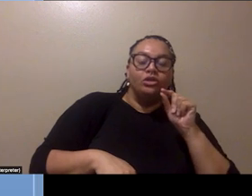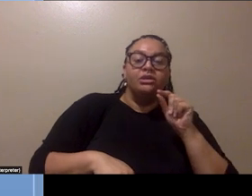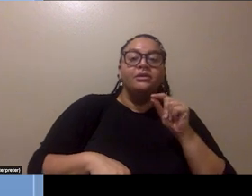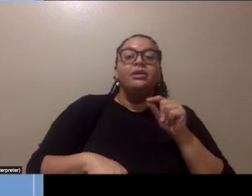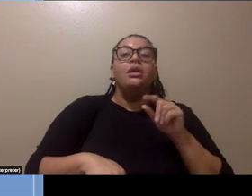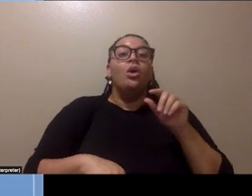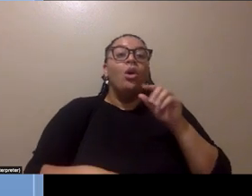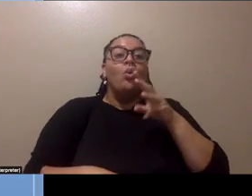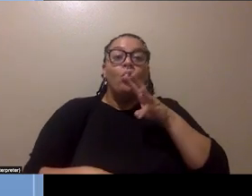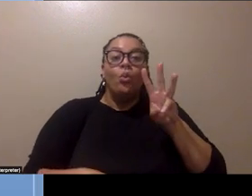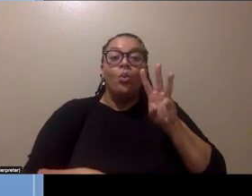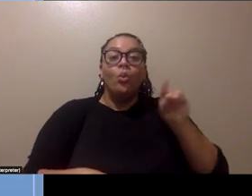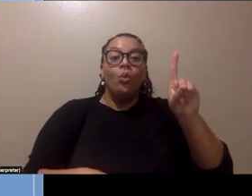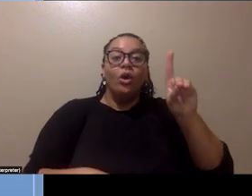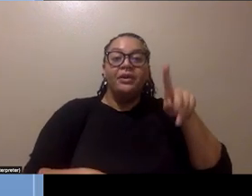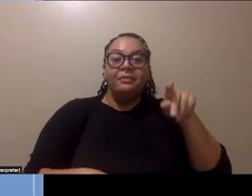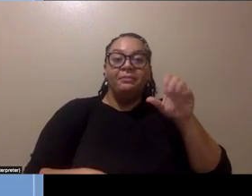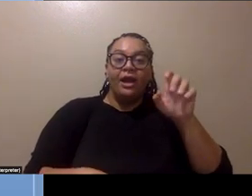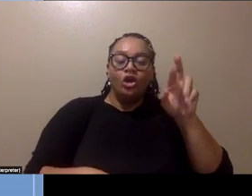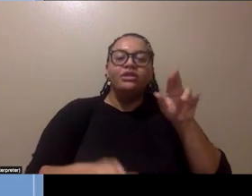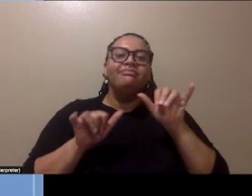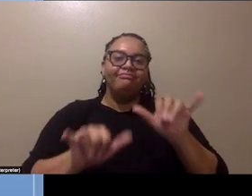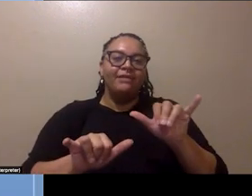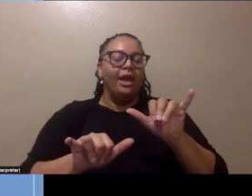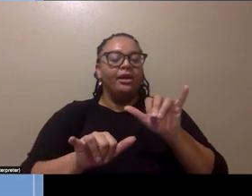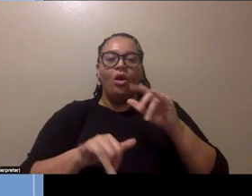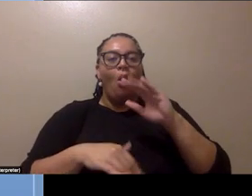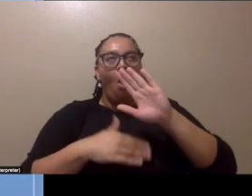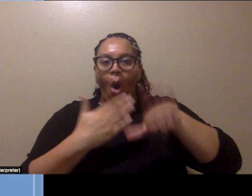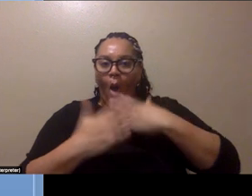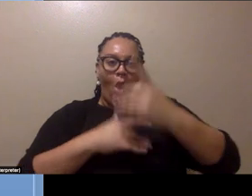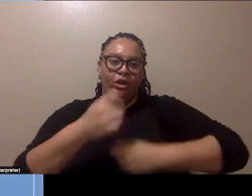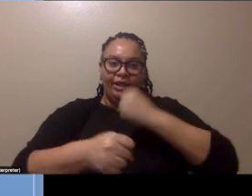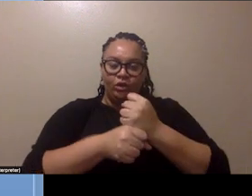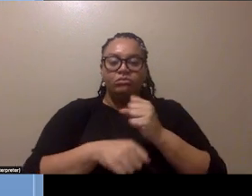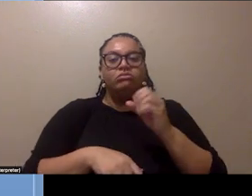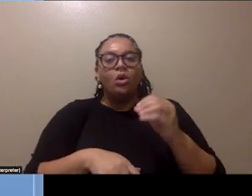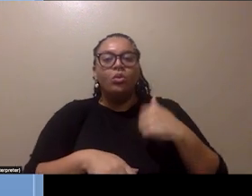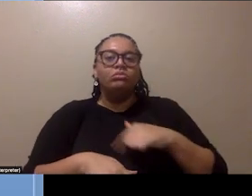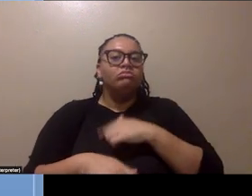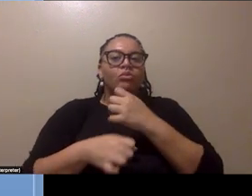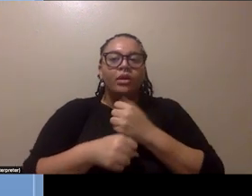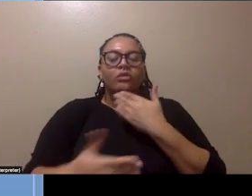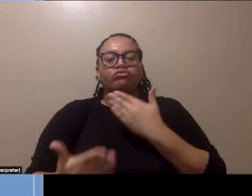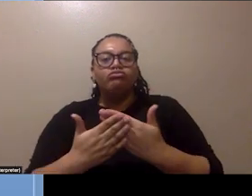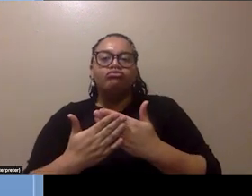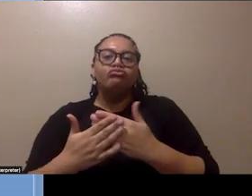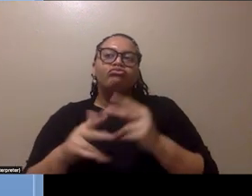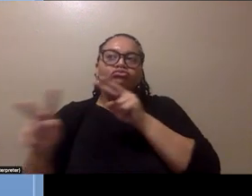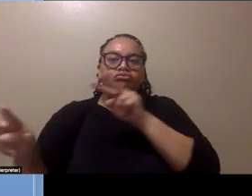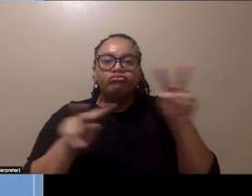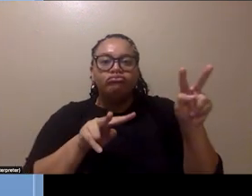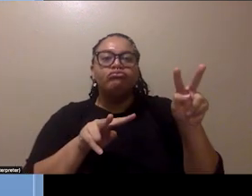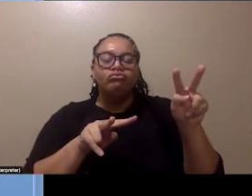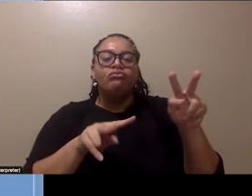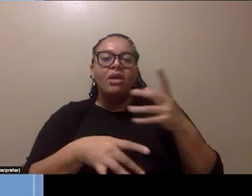cavity nesting species and our woodpeckers actually don't migrate. They stay here all year. So they can get a little bit of an earlier start when it comes to scoping out